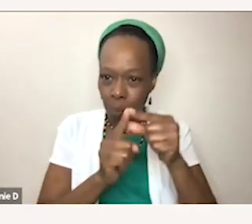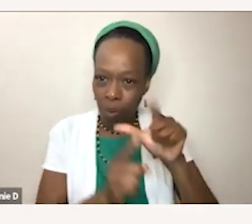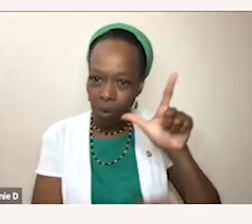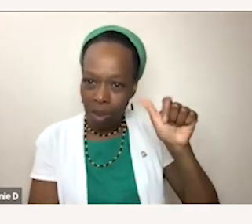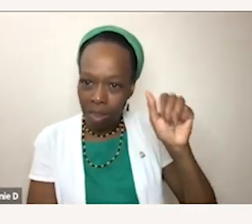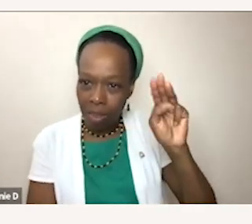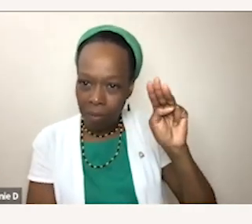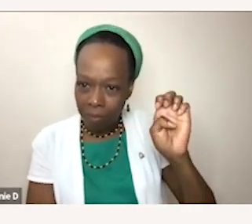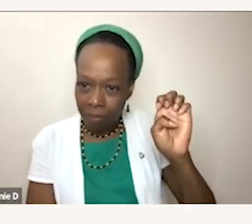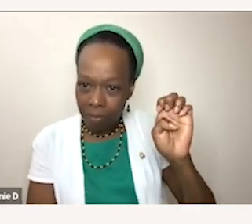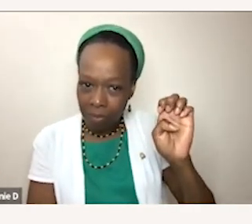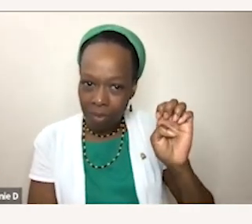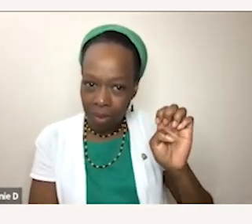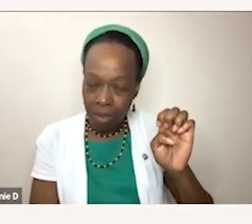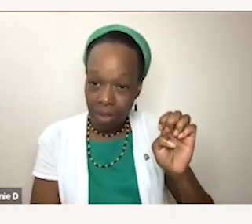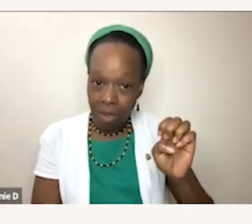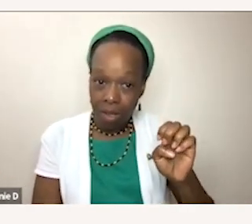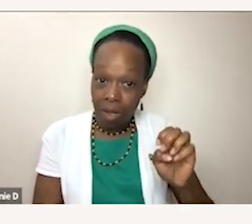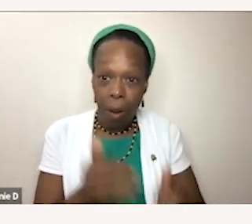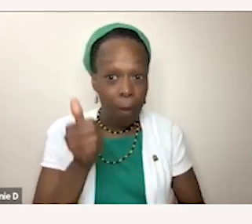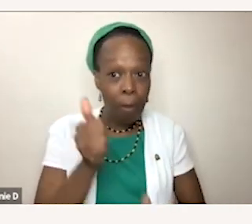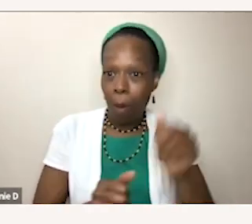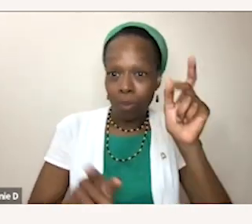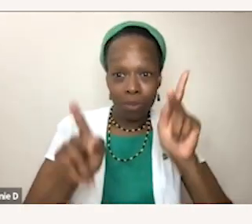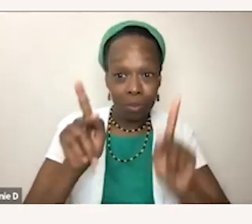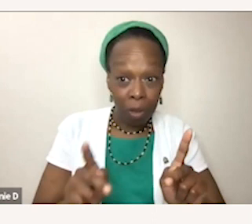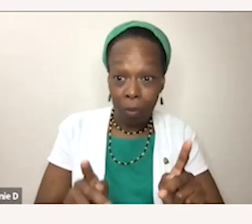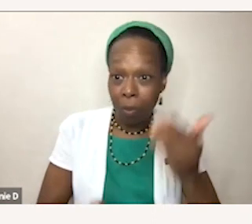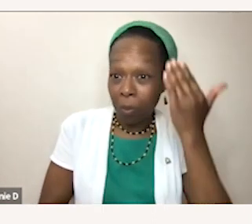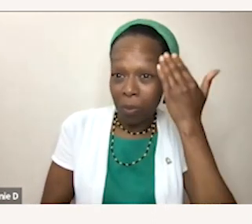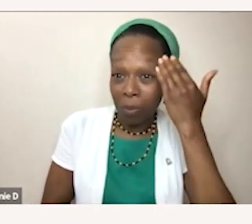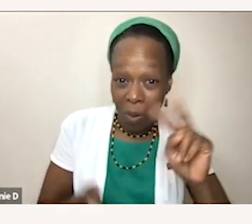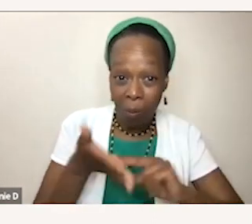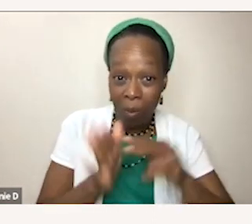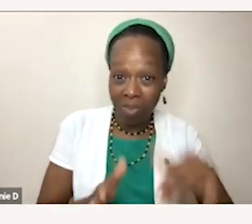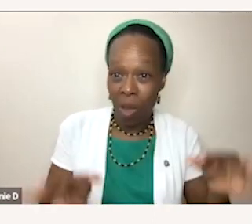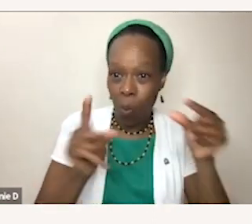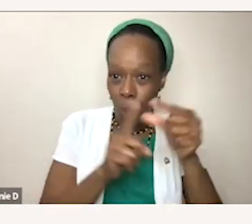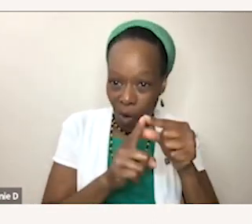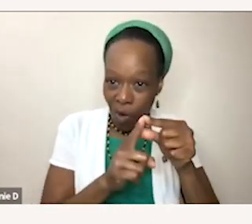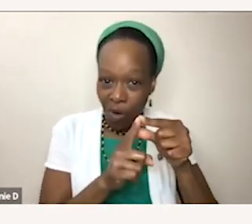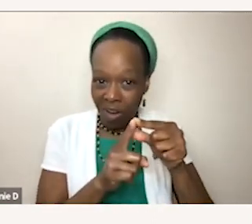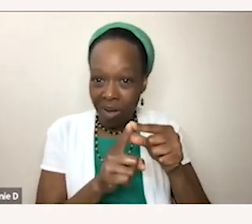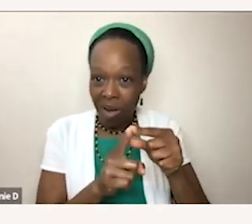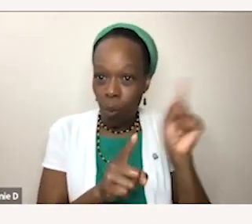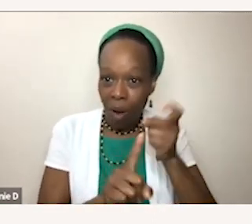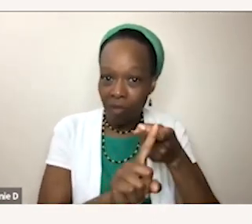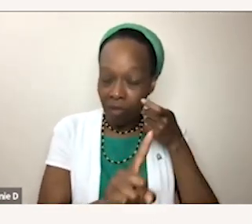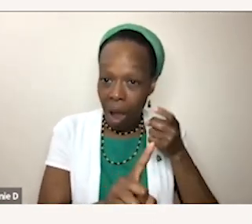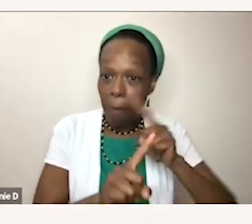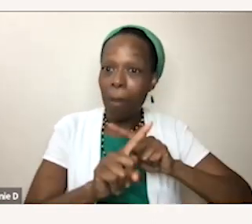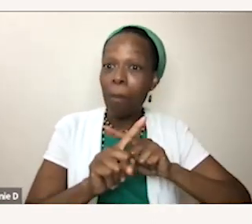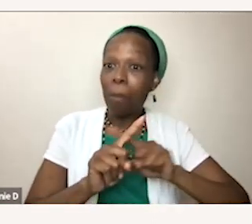very unintentional. A lot of people do not know what that word means or where it comes from. But then